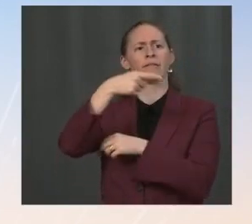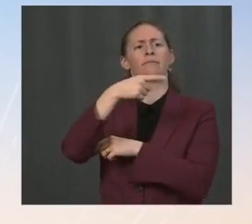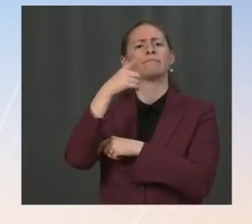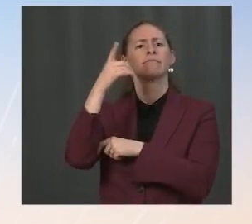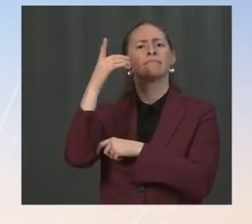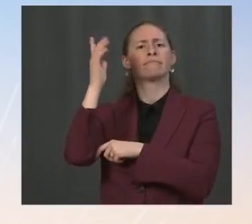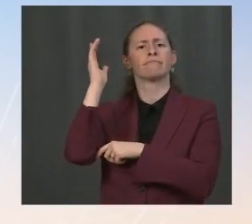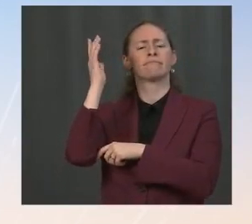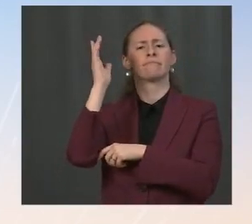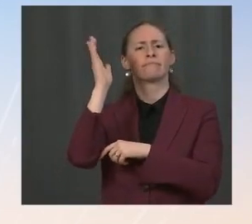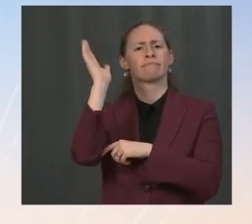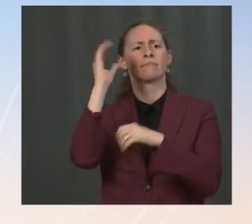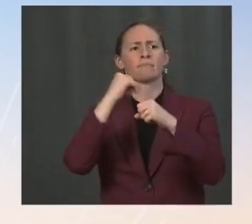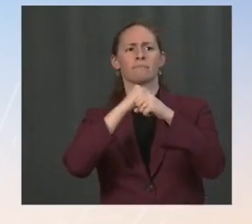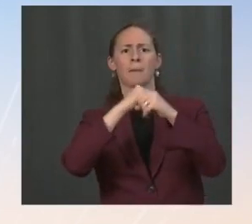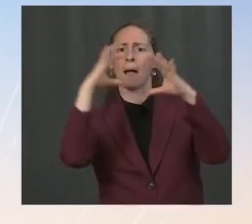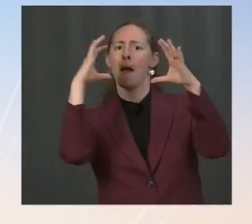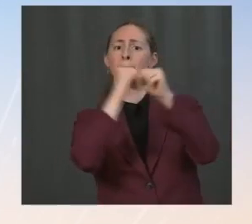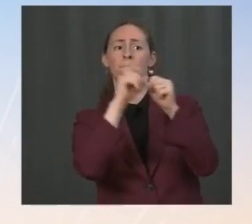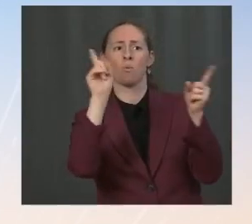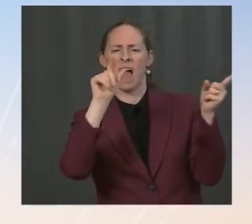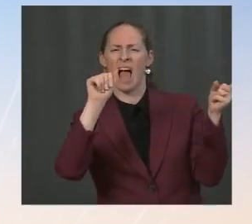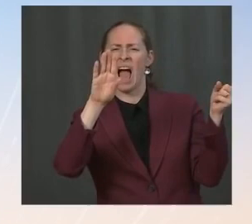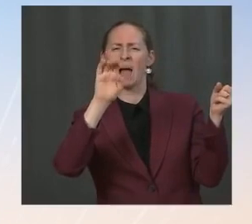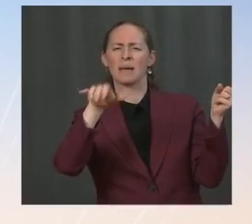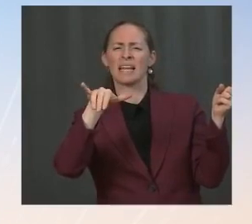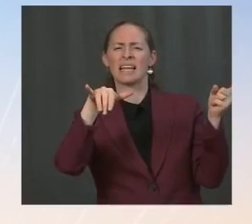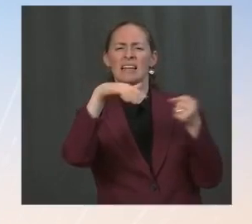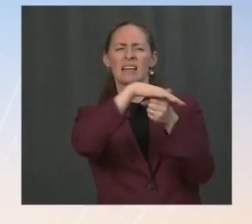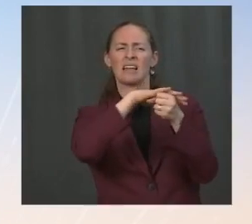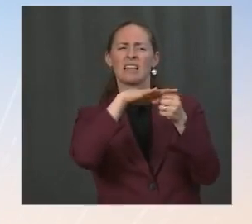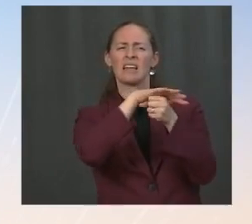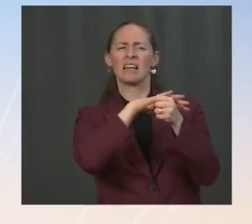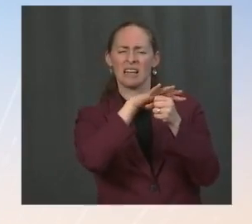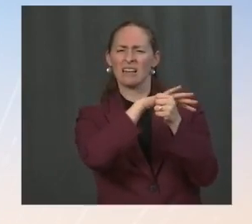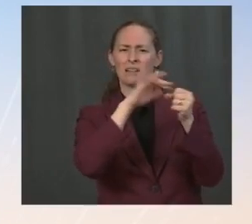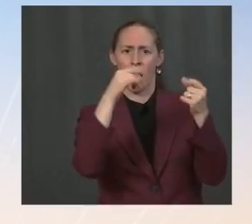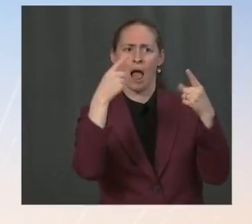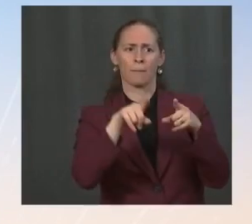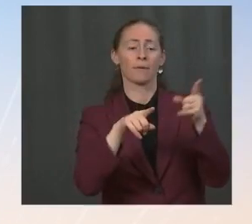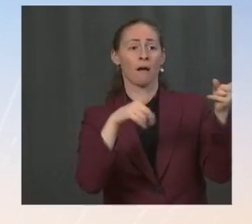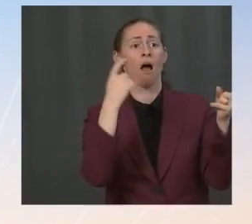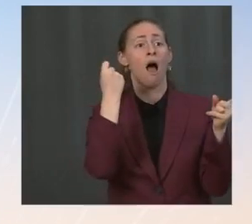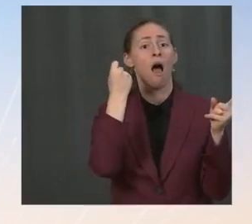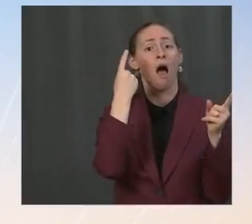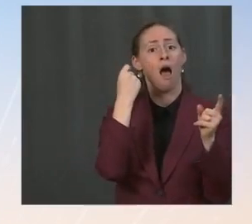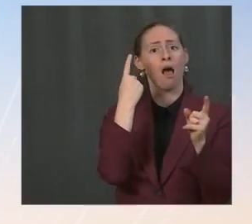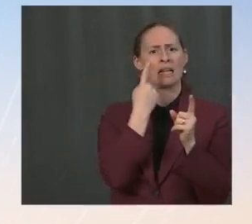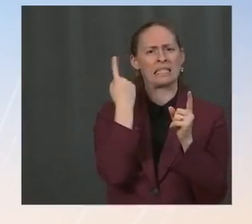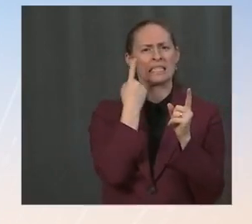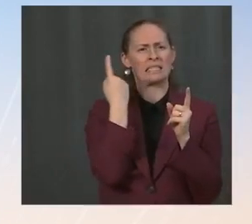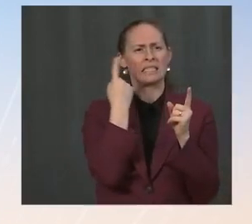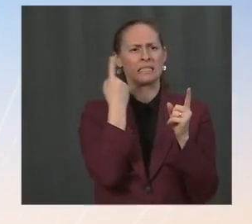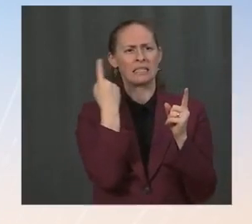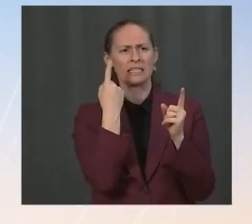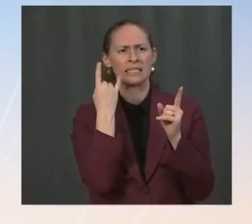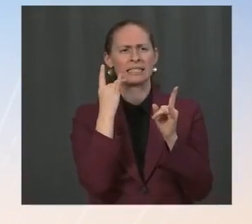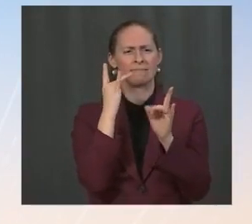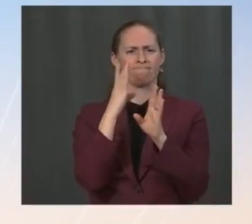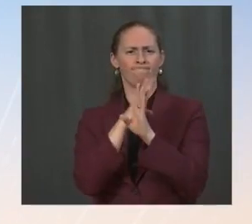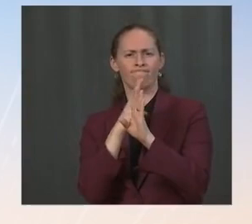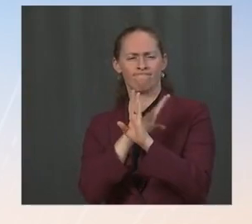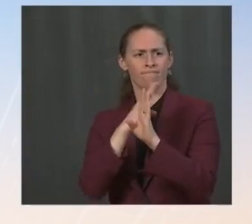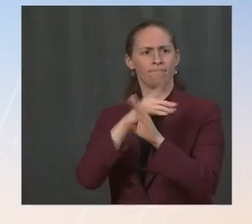Taliban. How is the United States still going to work with the Taliban the way that the president is describing, or just did in his